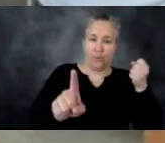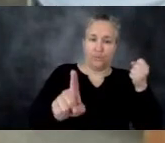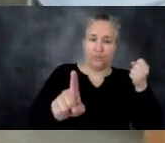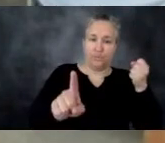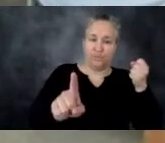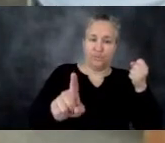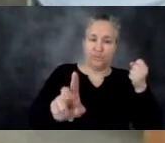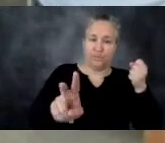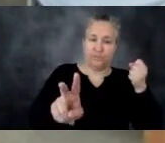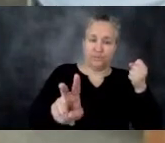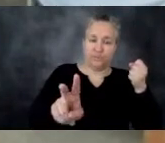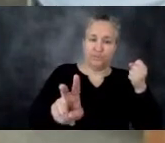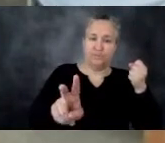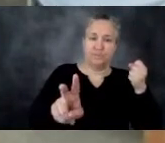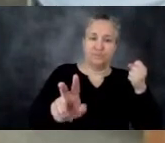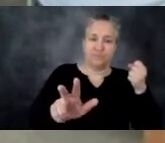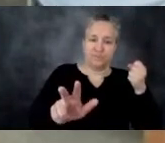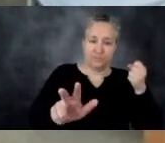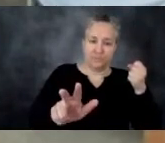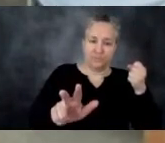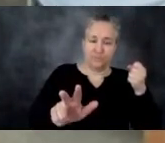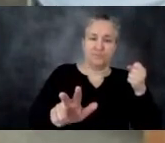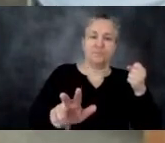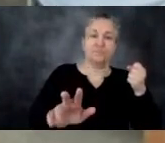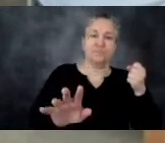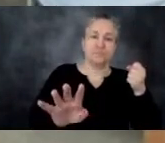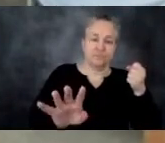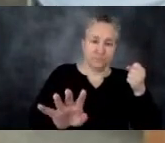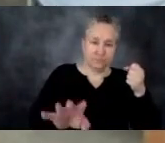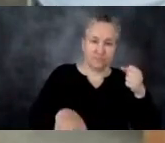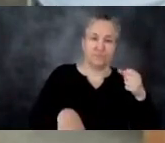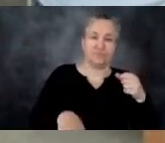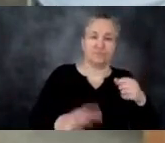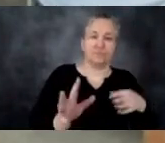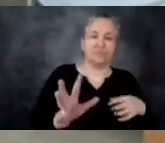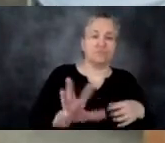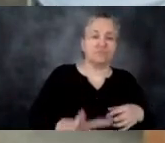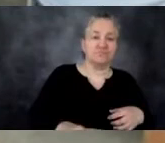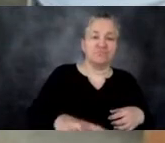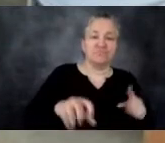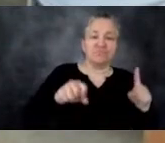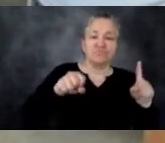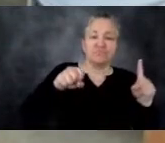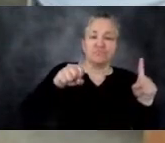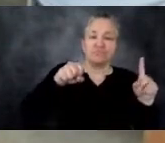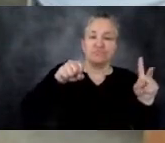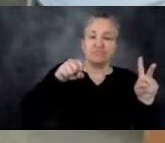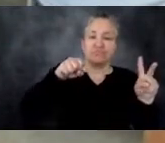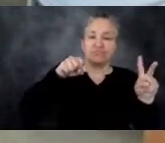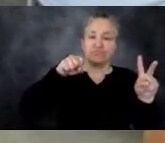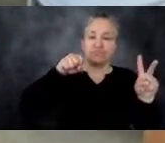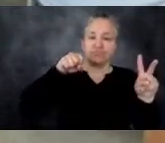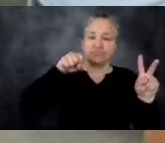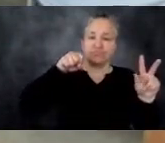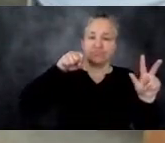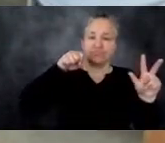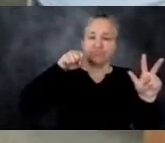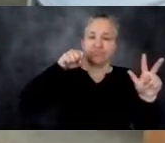One, two, three, four. Inhale. One,